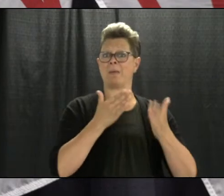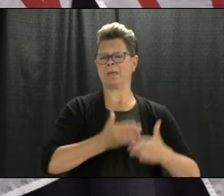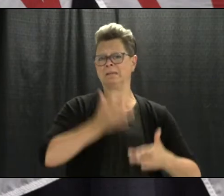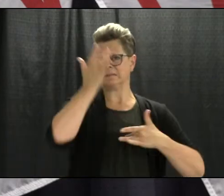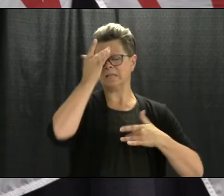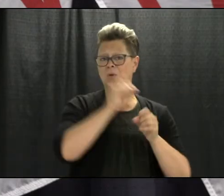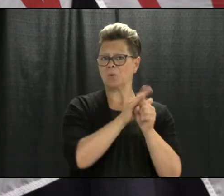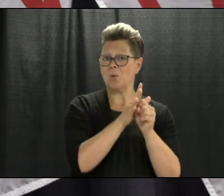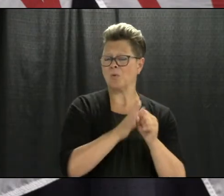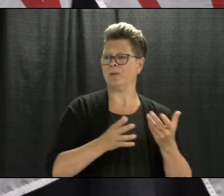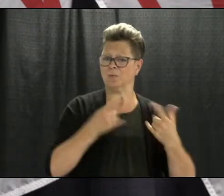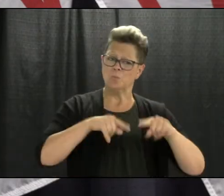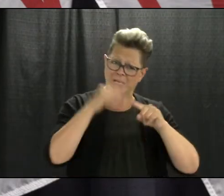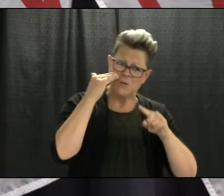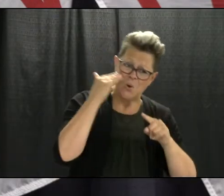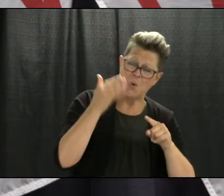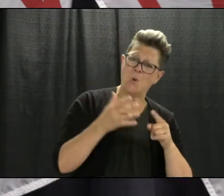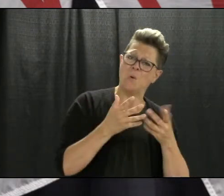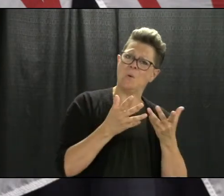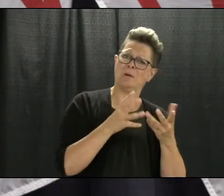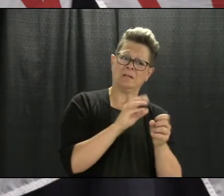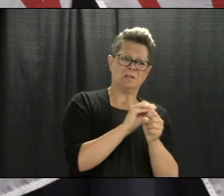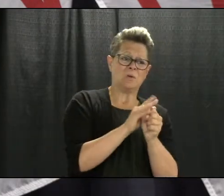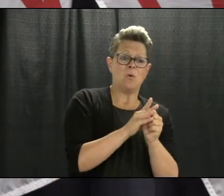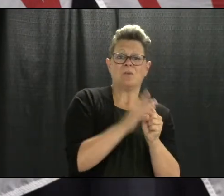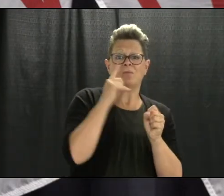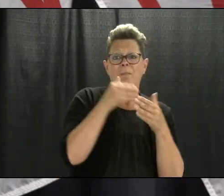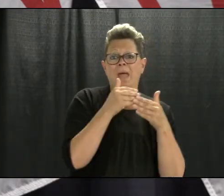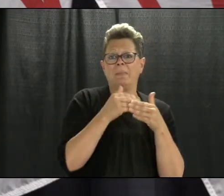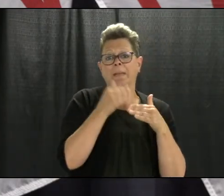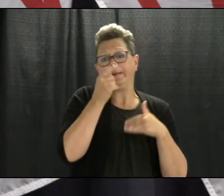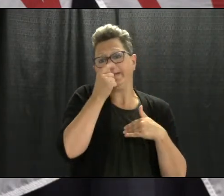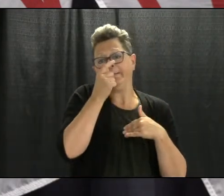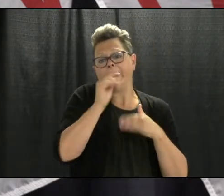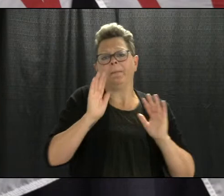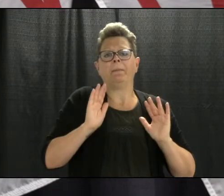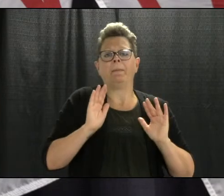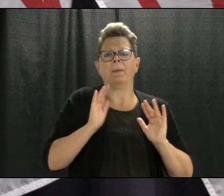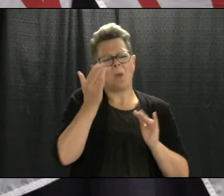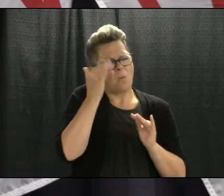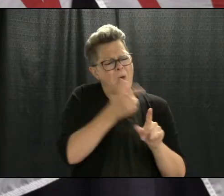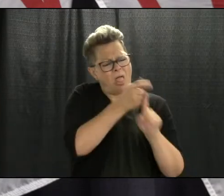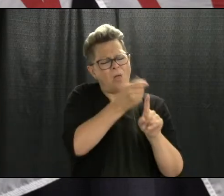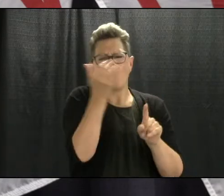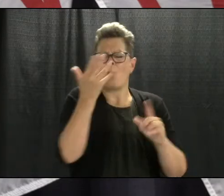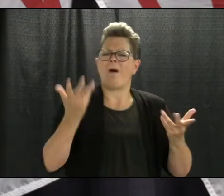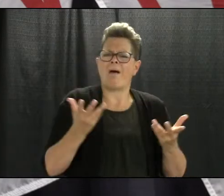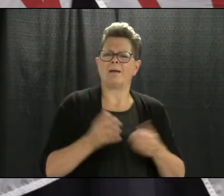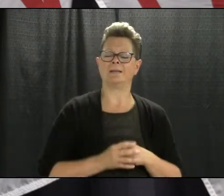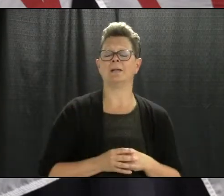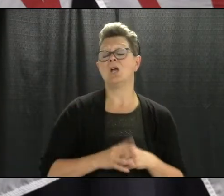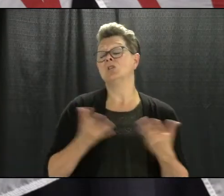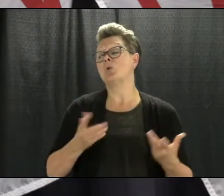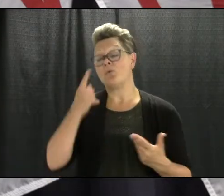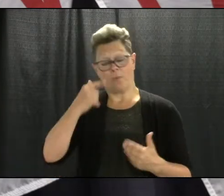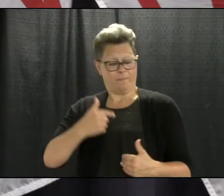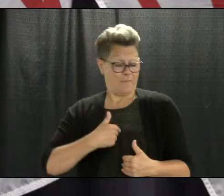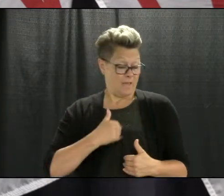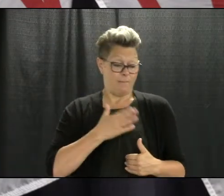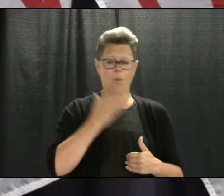not very severe in this age group, many of them just get the sniffles, why should I take this risk? Yeah, so for me,